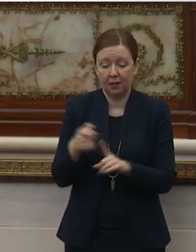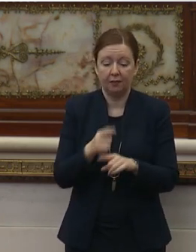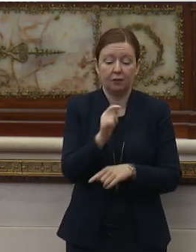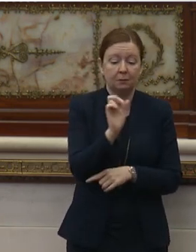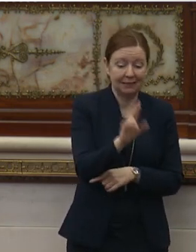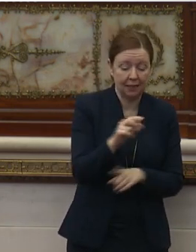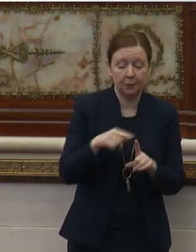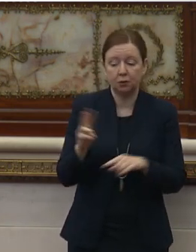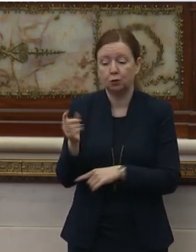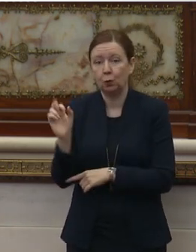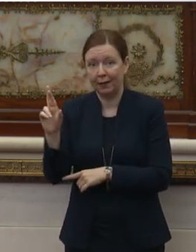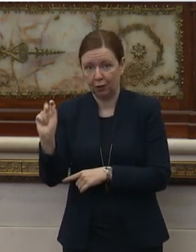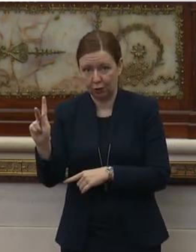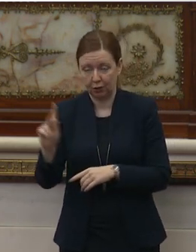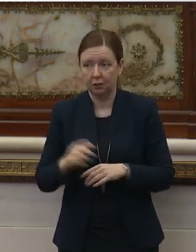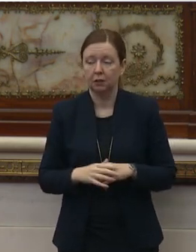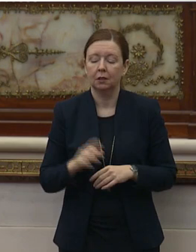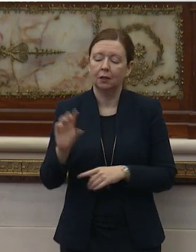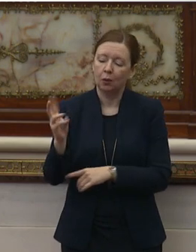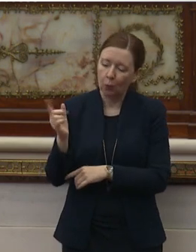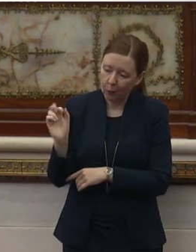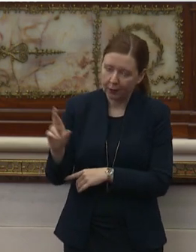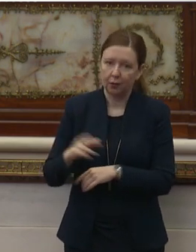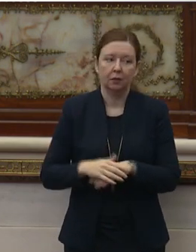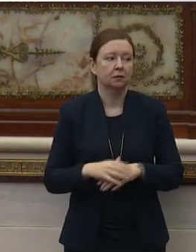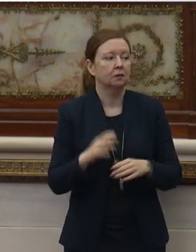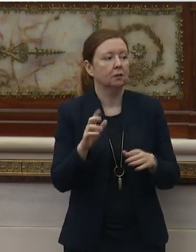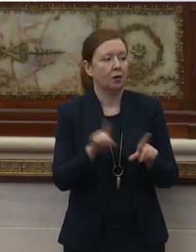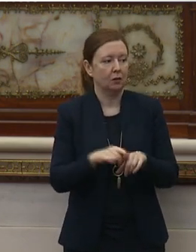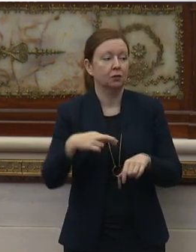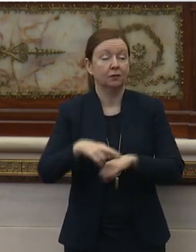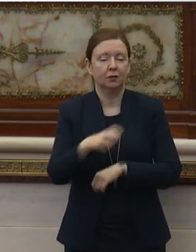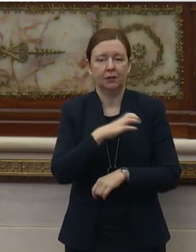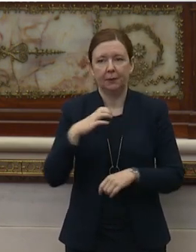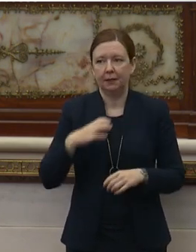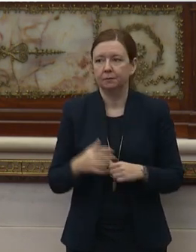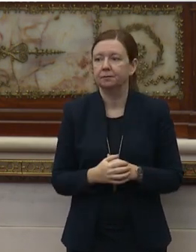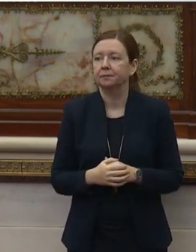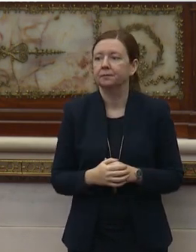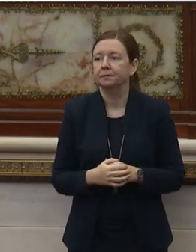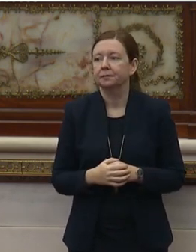Whitaker Avenue. Also referred to committee.